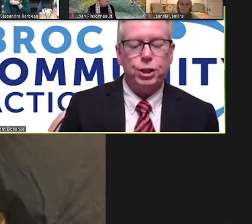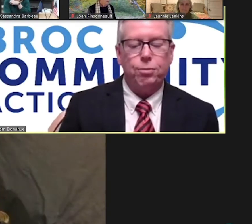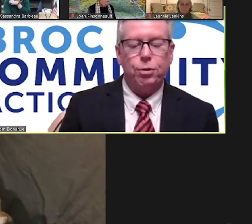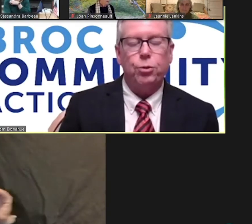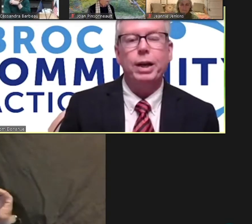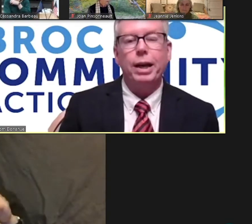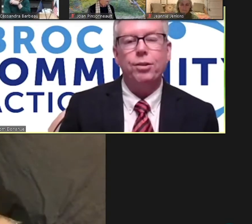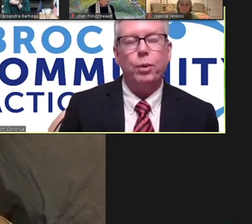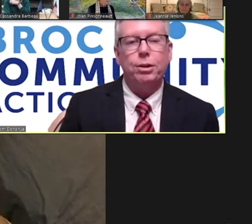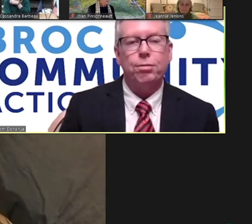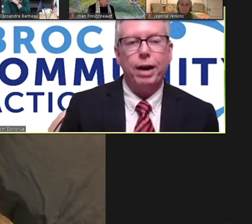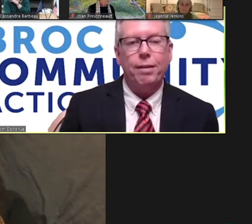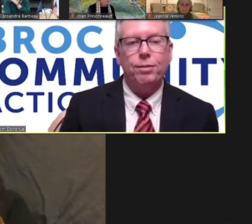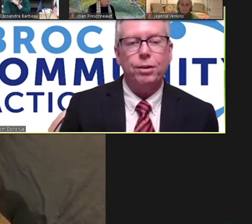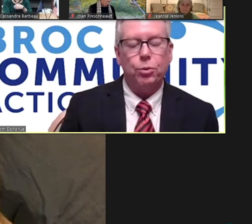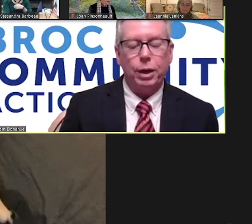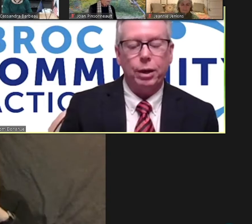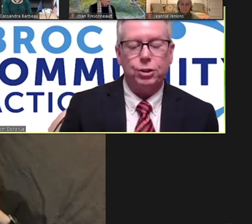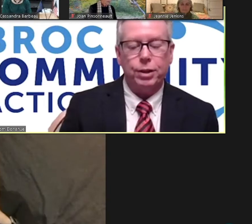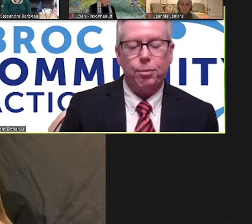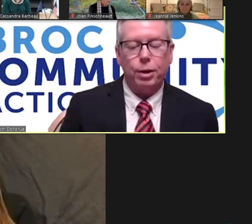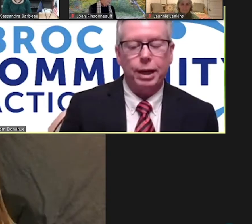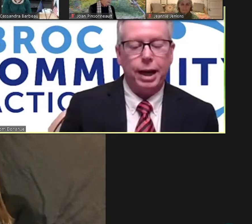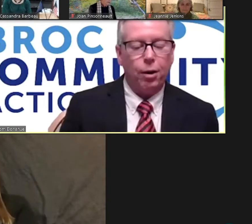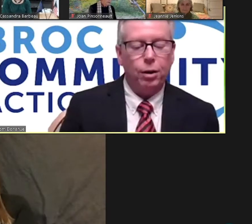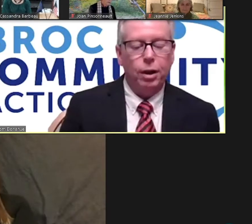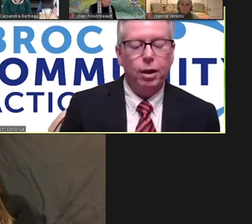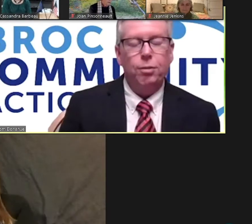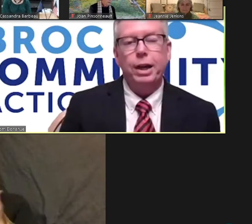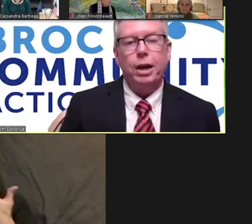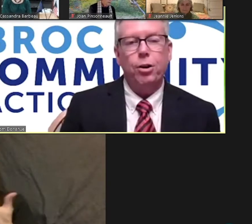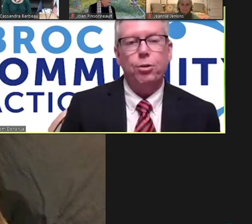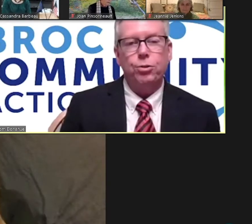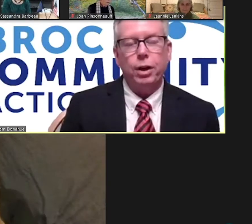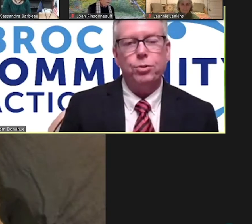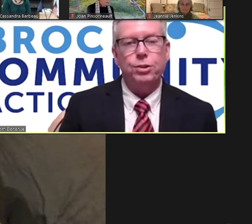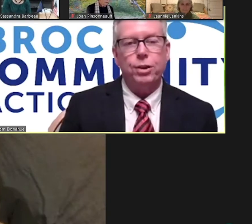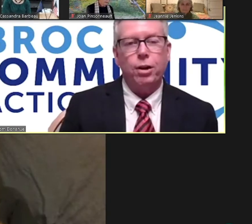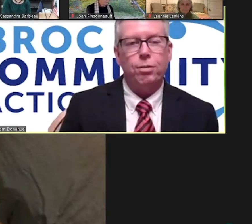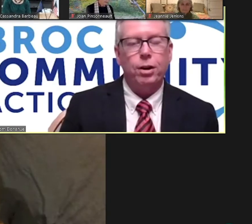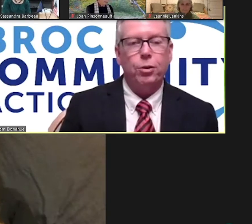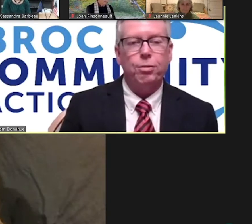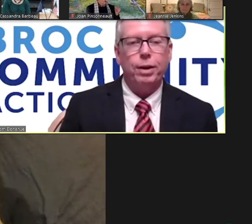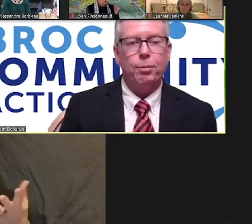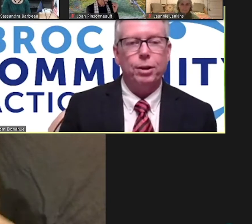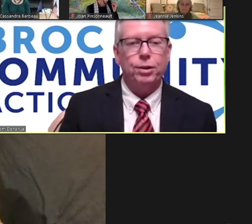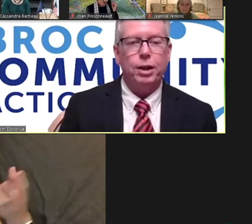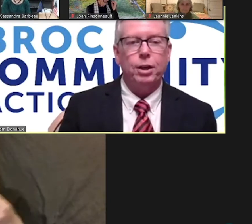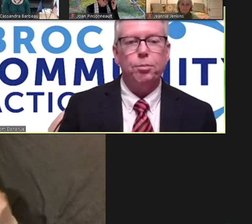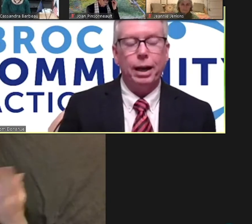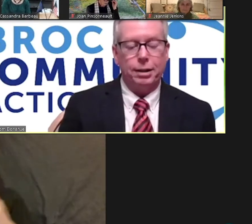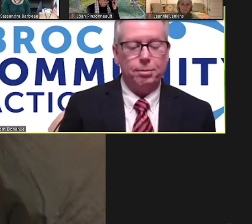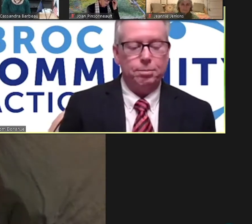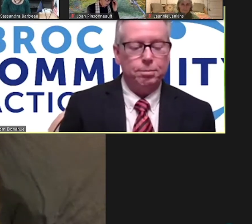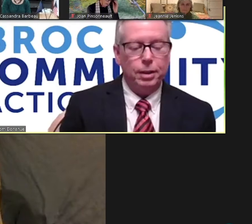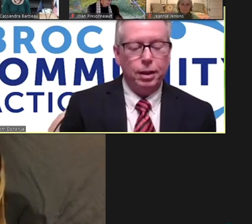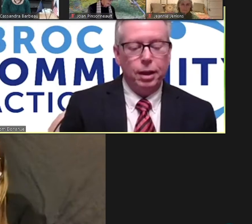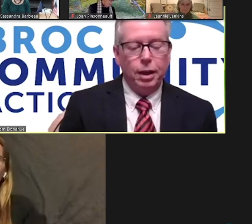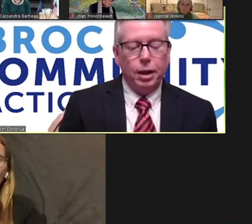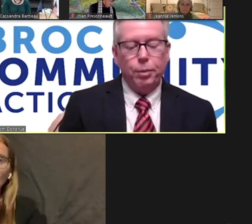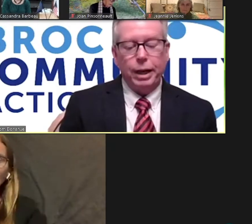of the food shelf from 3 days a week to 5 days a week, which is operating now, feeding hundreds of hungry families in